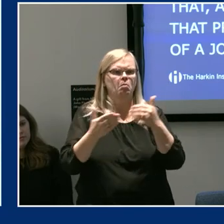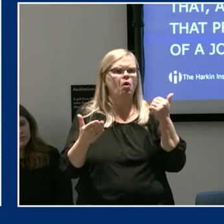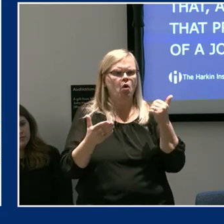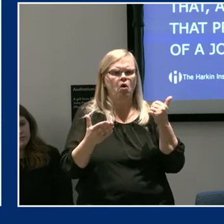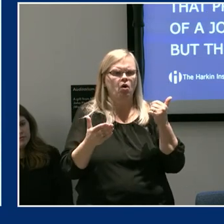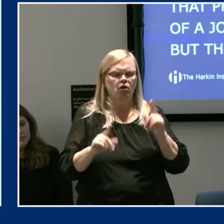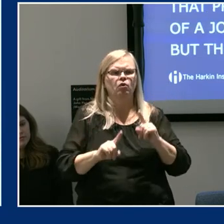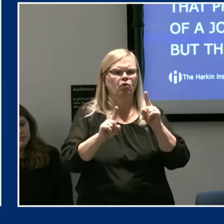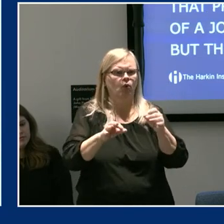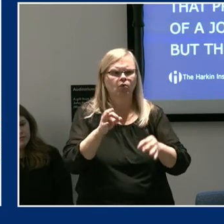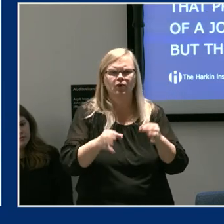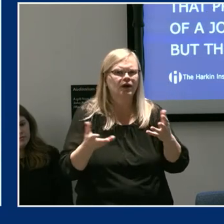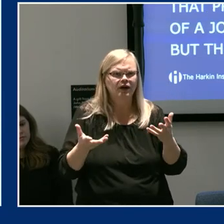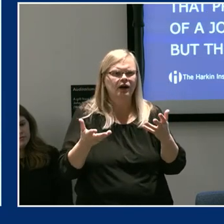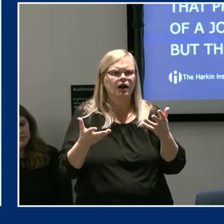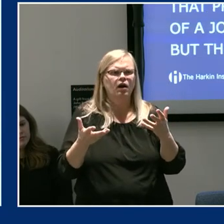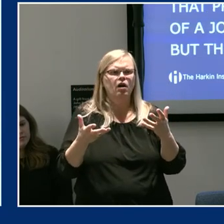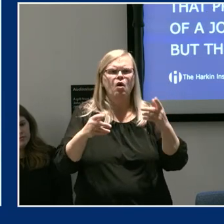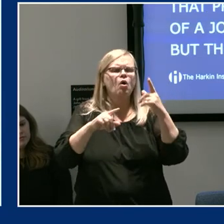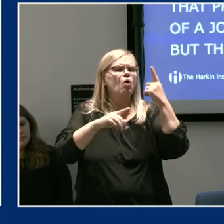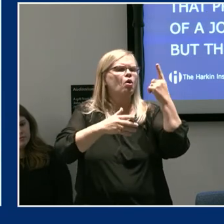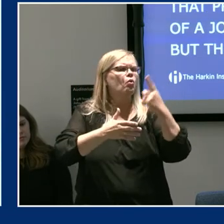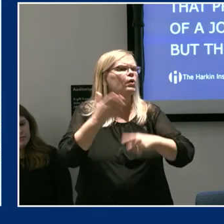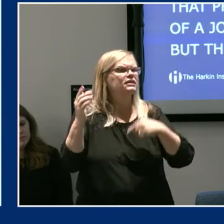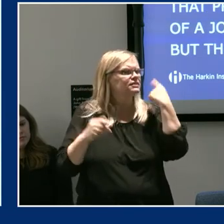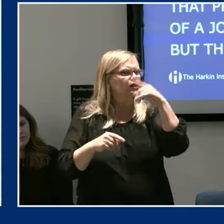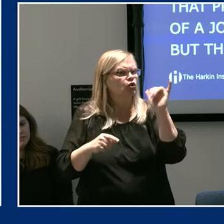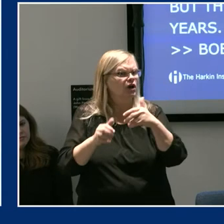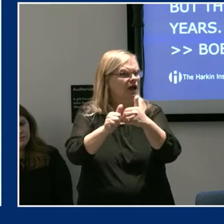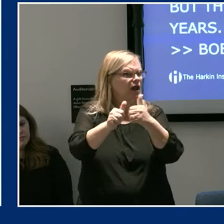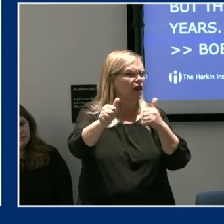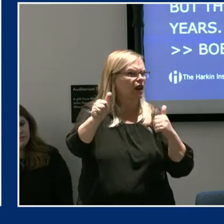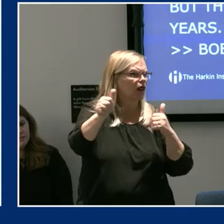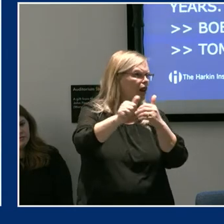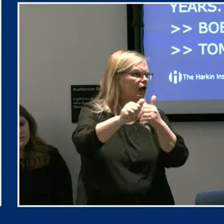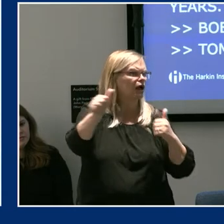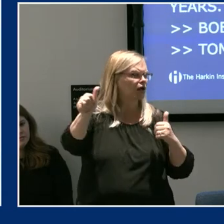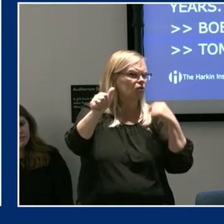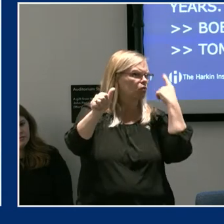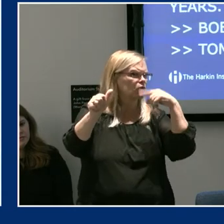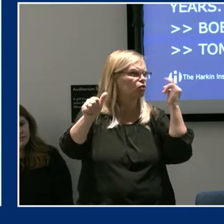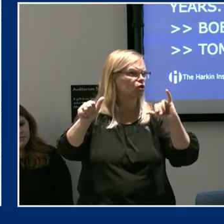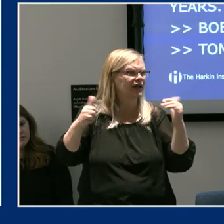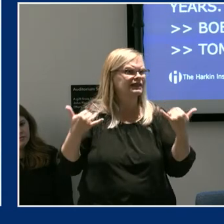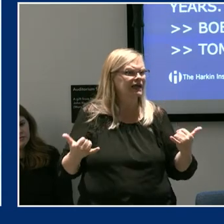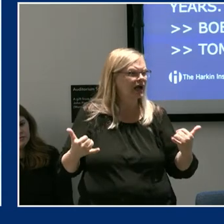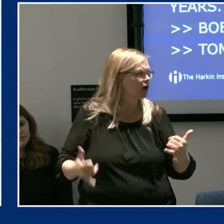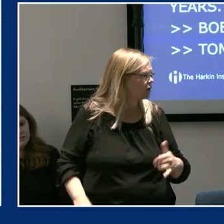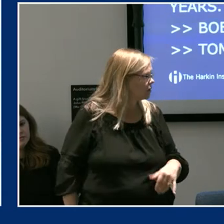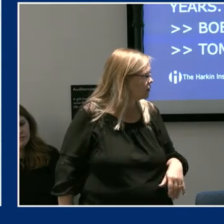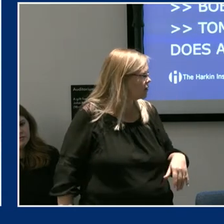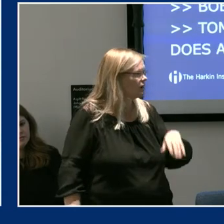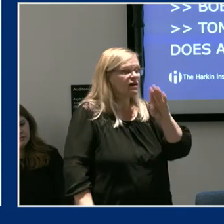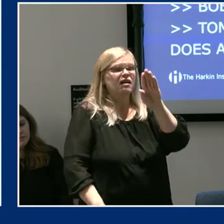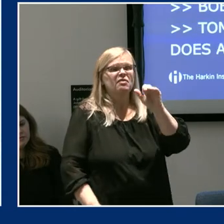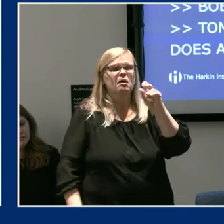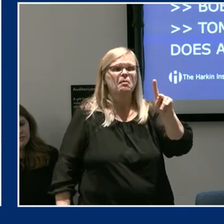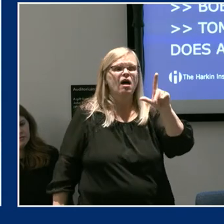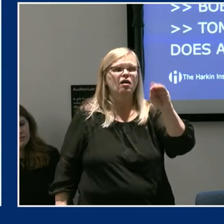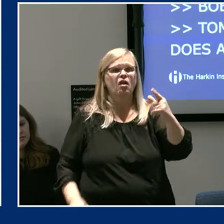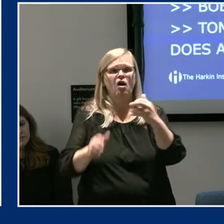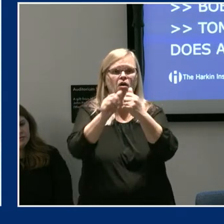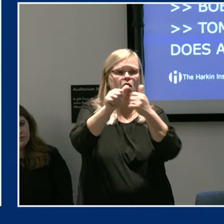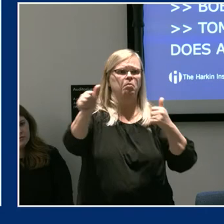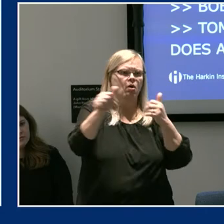judge. So what's the backlog like now? Does anyone here know what the backlog is like? The backlog has